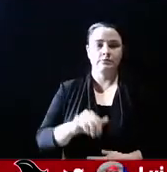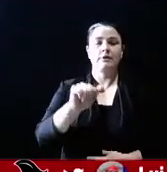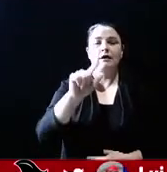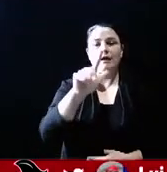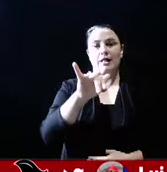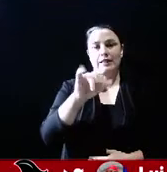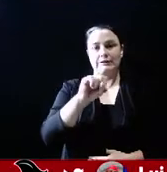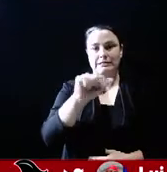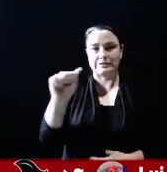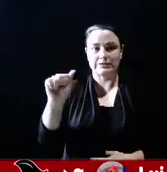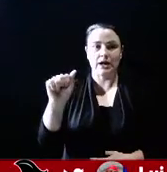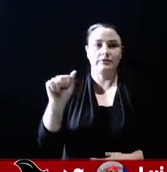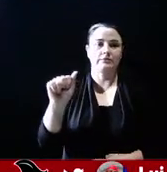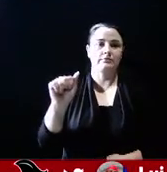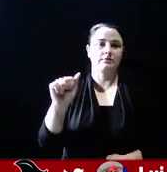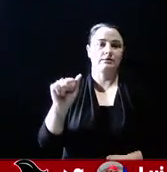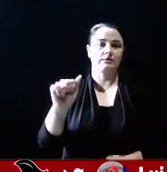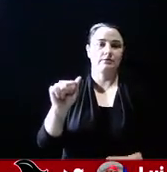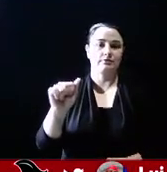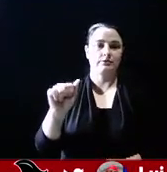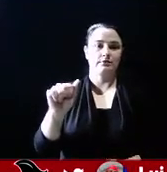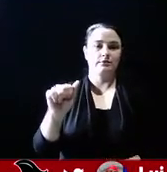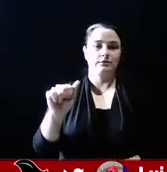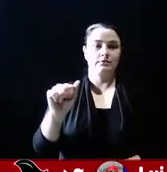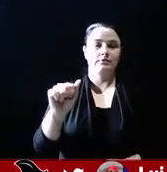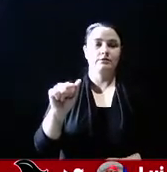Alyssa Renee Avila.